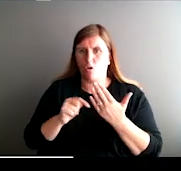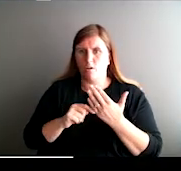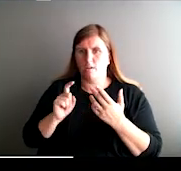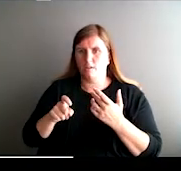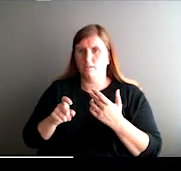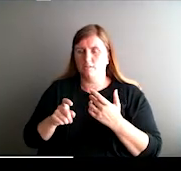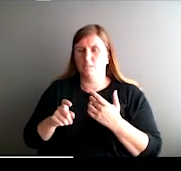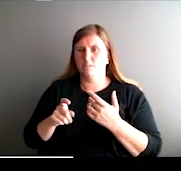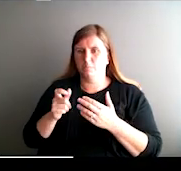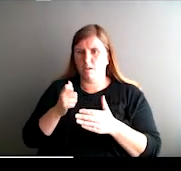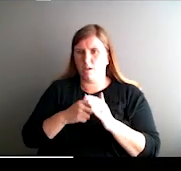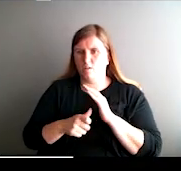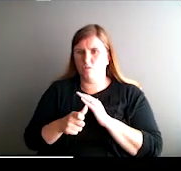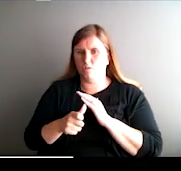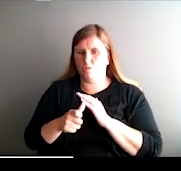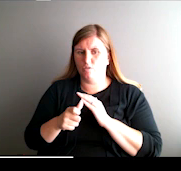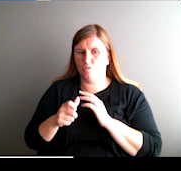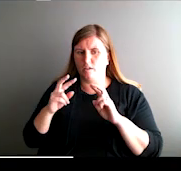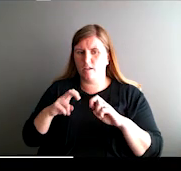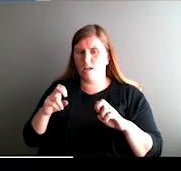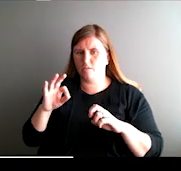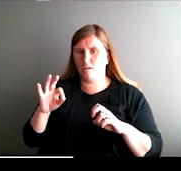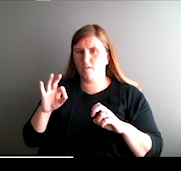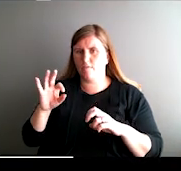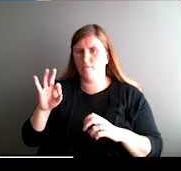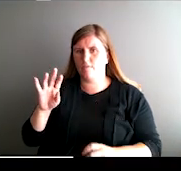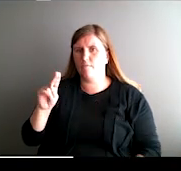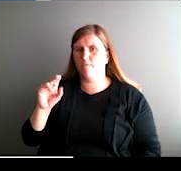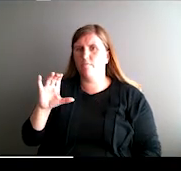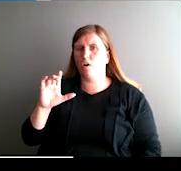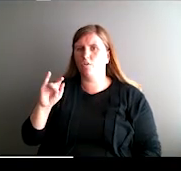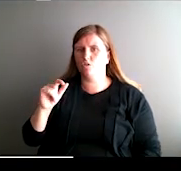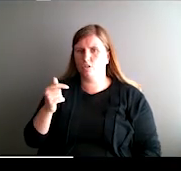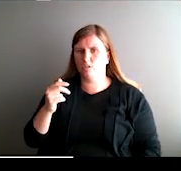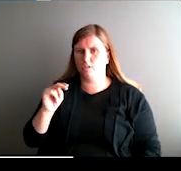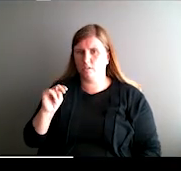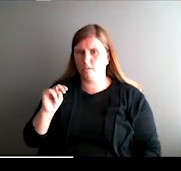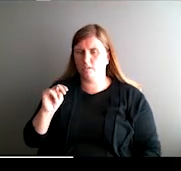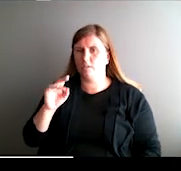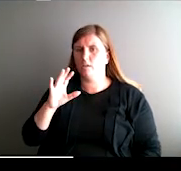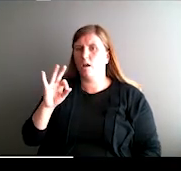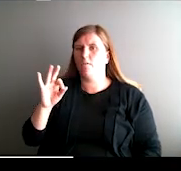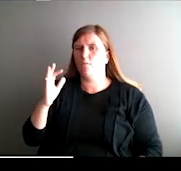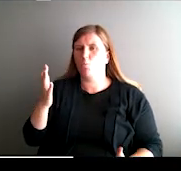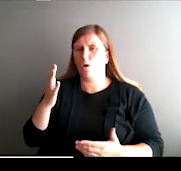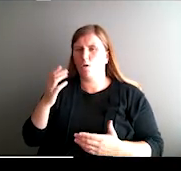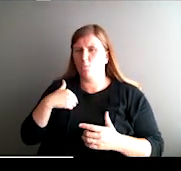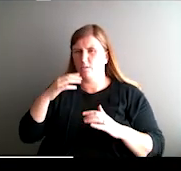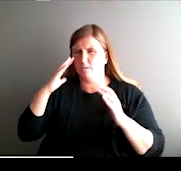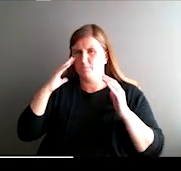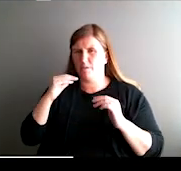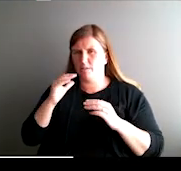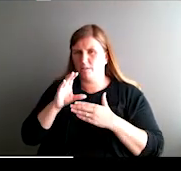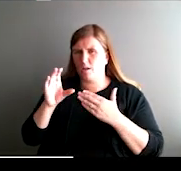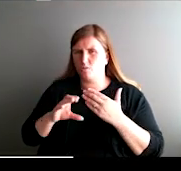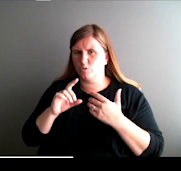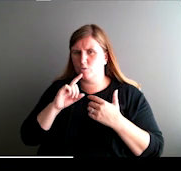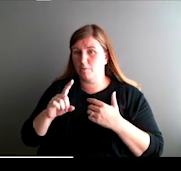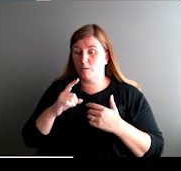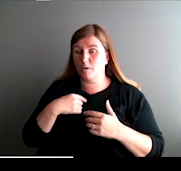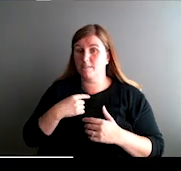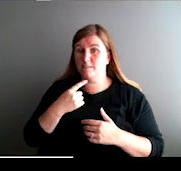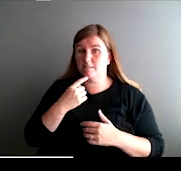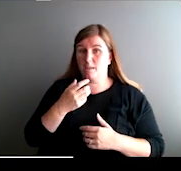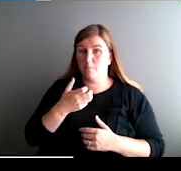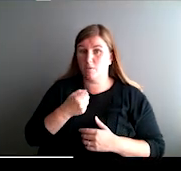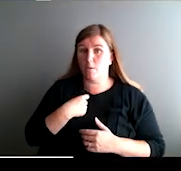come under the analysis of the function. What are we expecting the consequence to be? If I say milk because